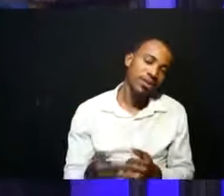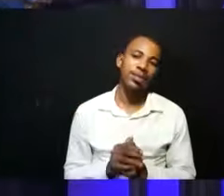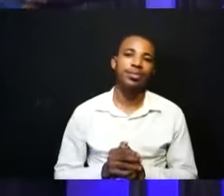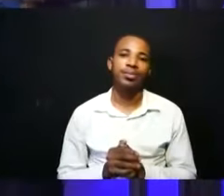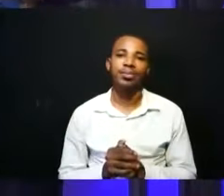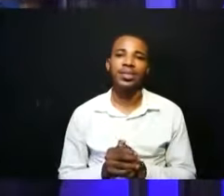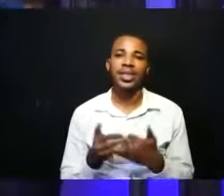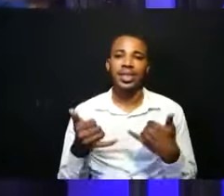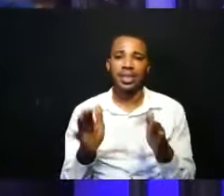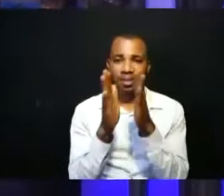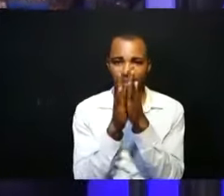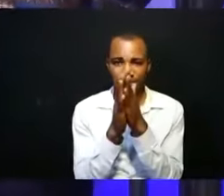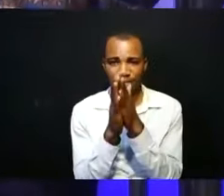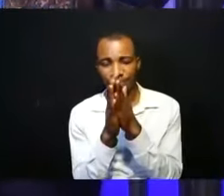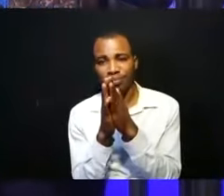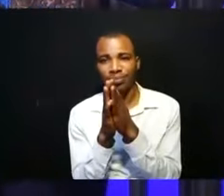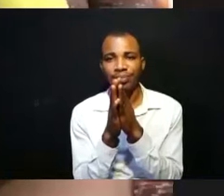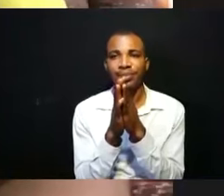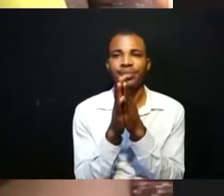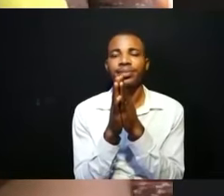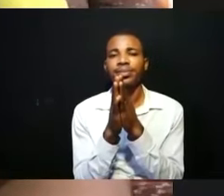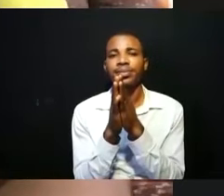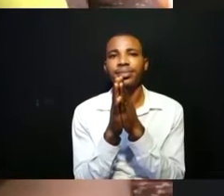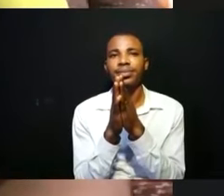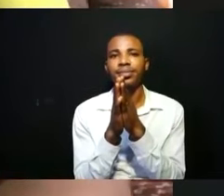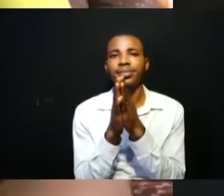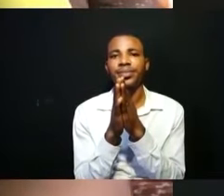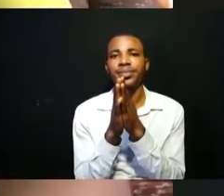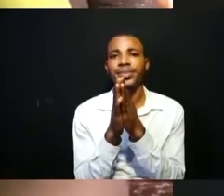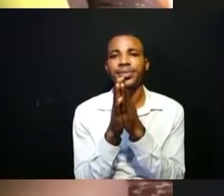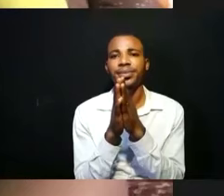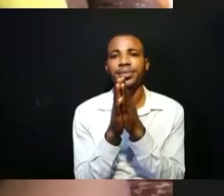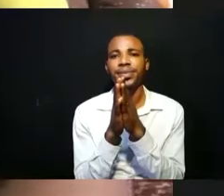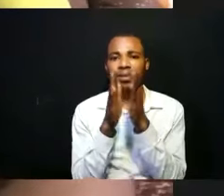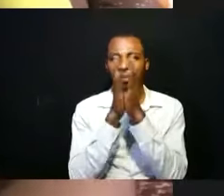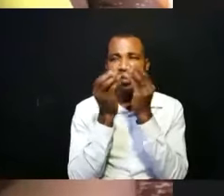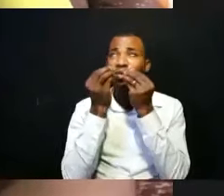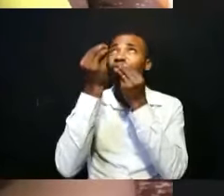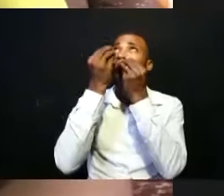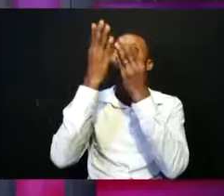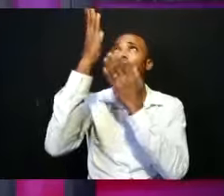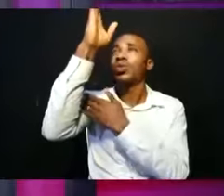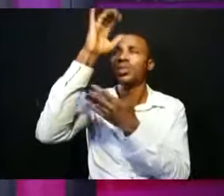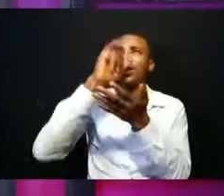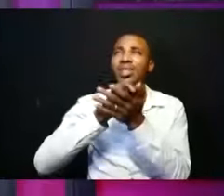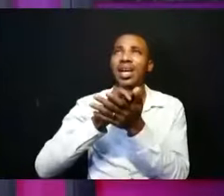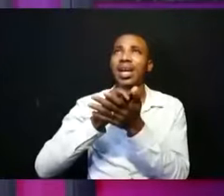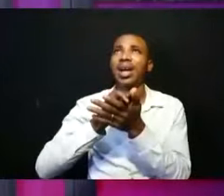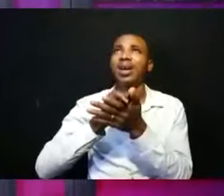our heads again? Let us pray that we take our chances. While it